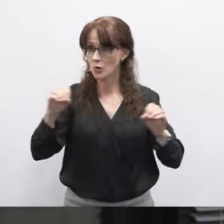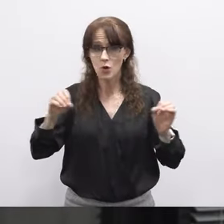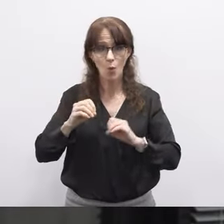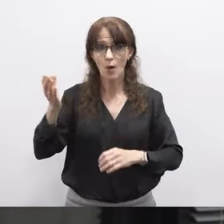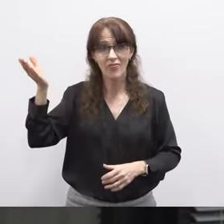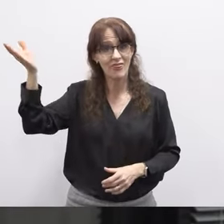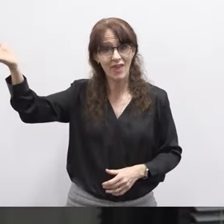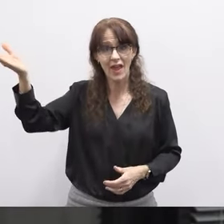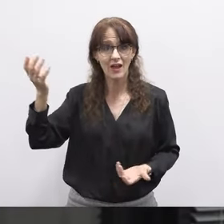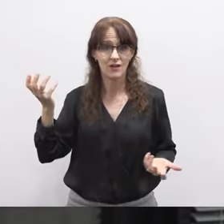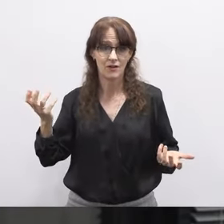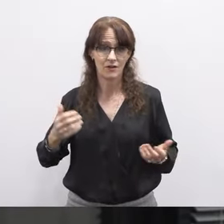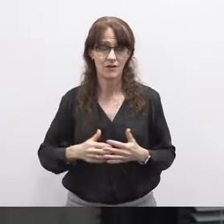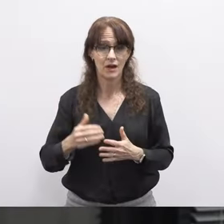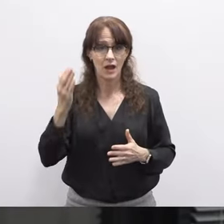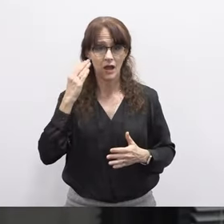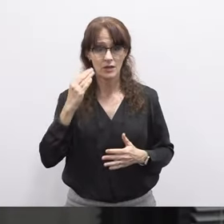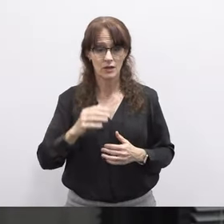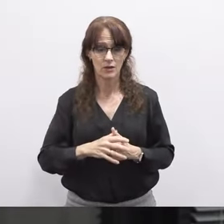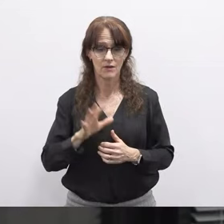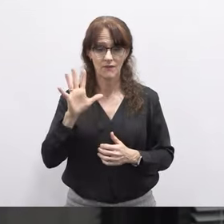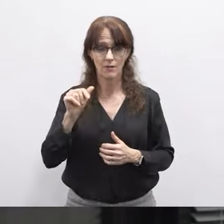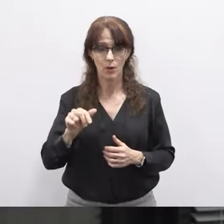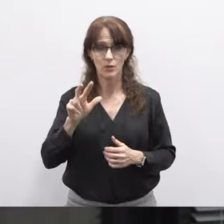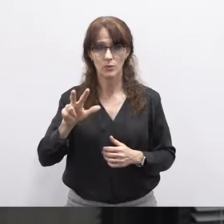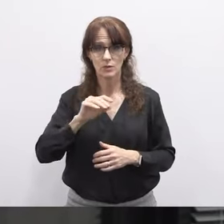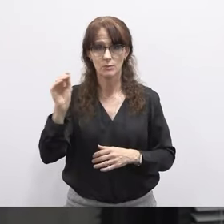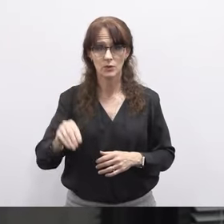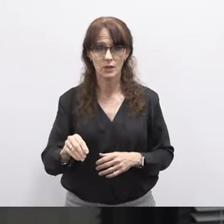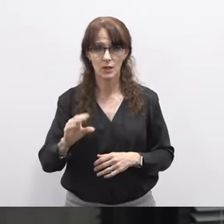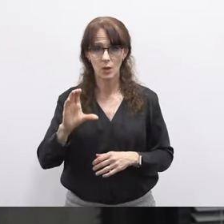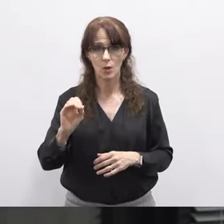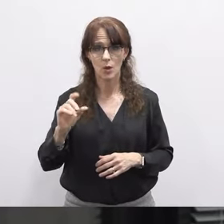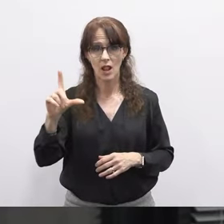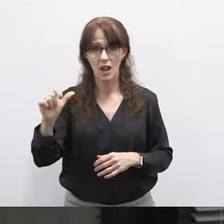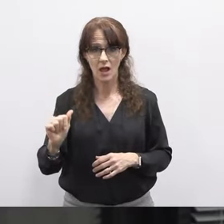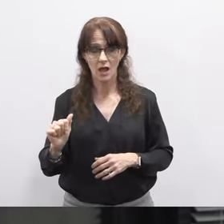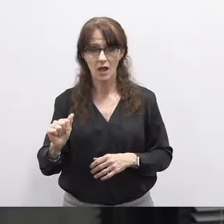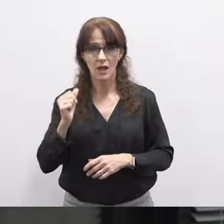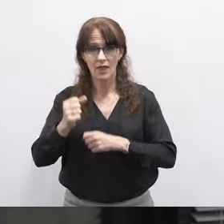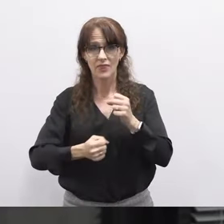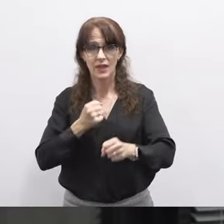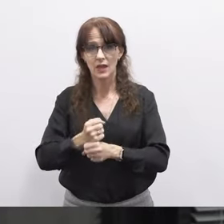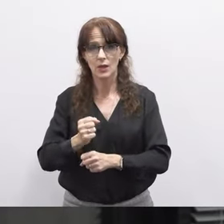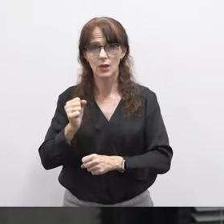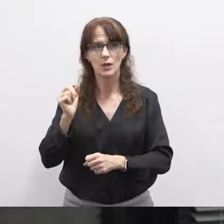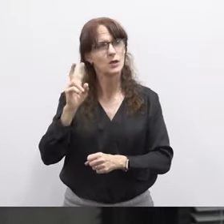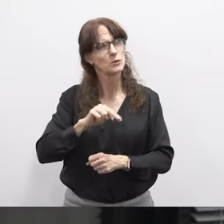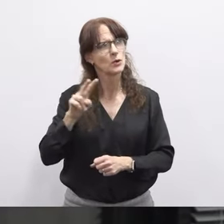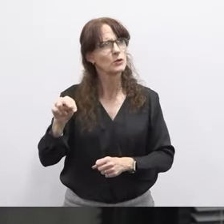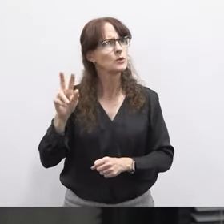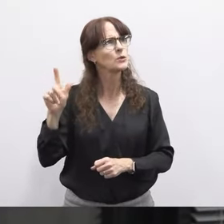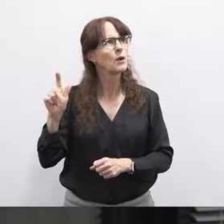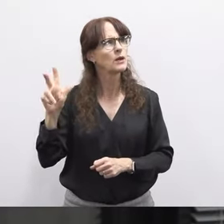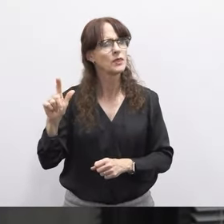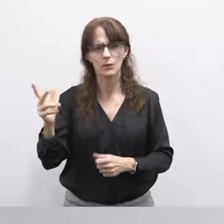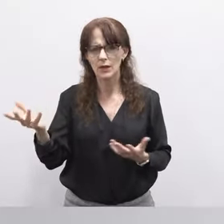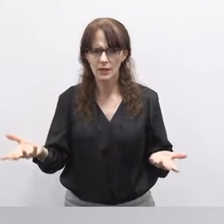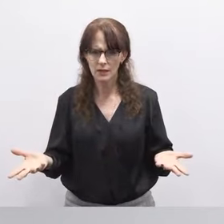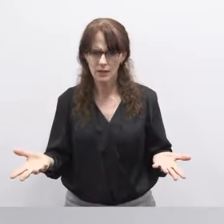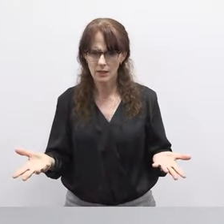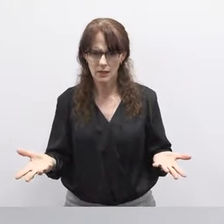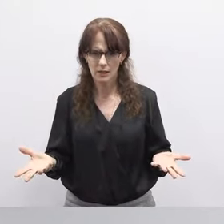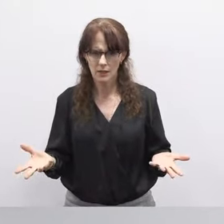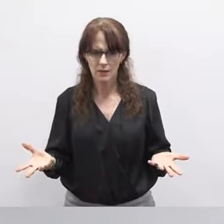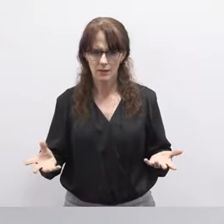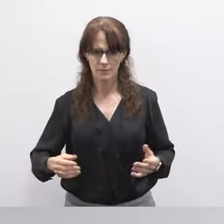there. Anyways, I know that a 5.33% COLA is in the year for 22-23, so we're not going to